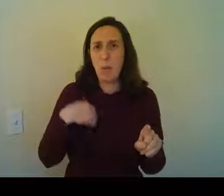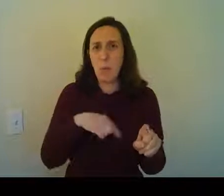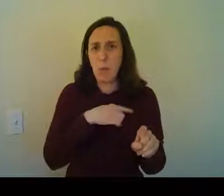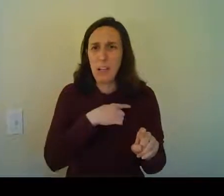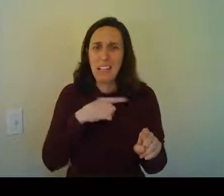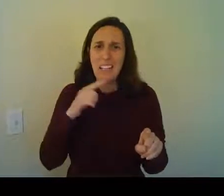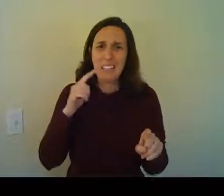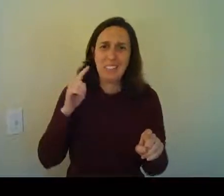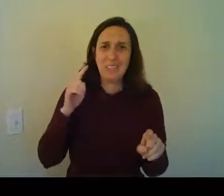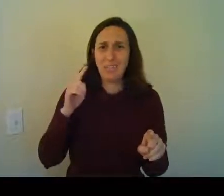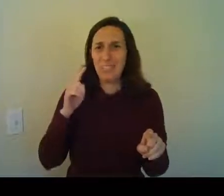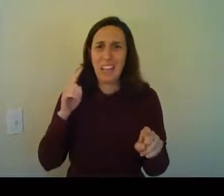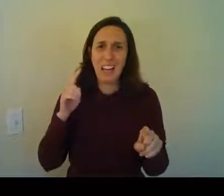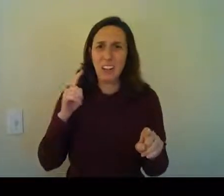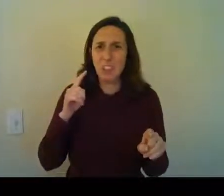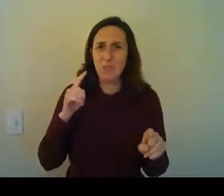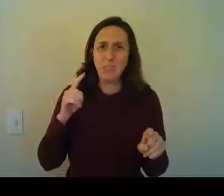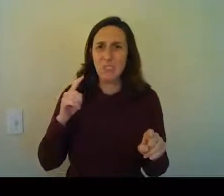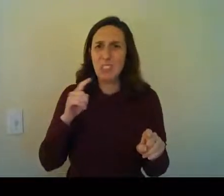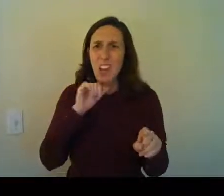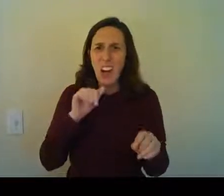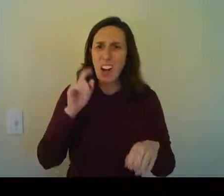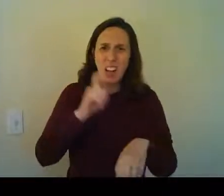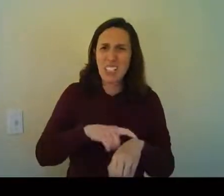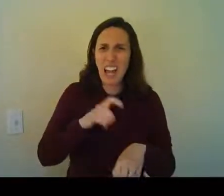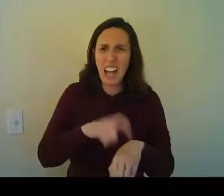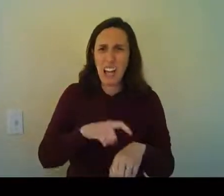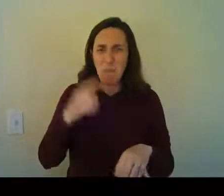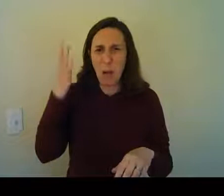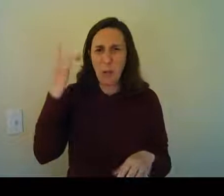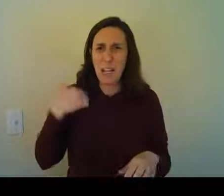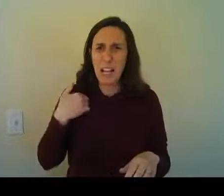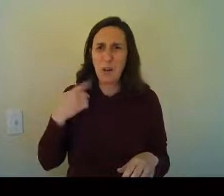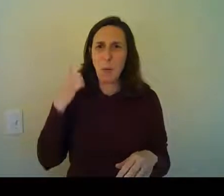with the extended break coming back out of spring break.